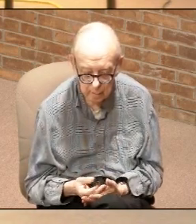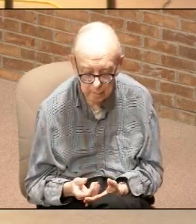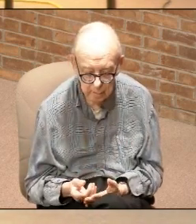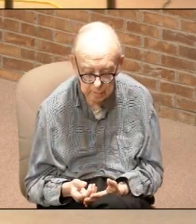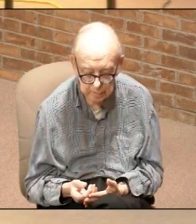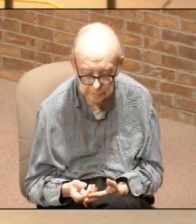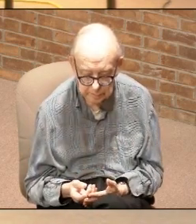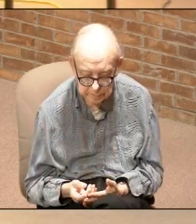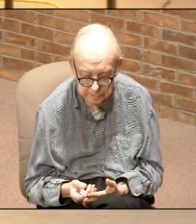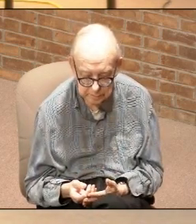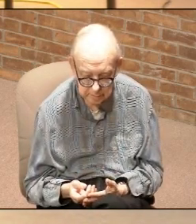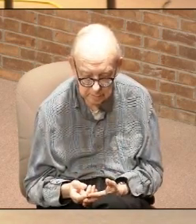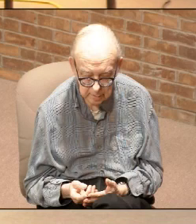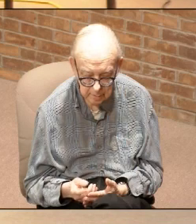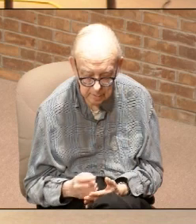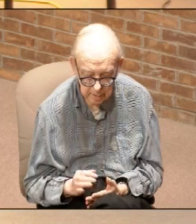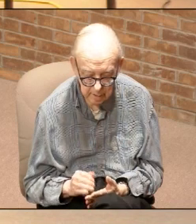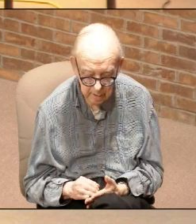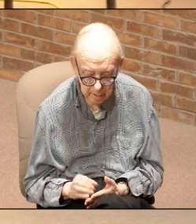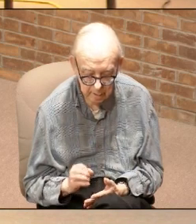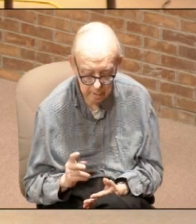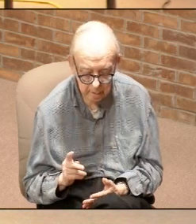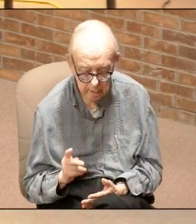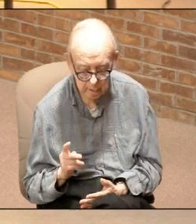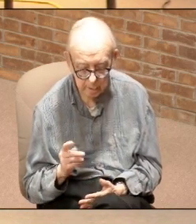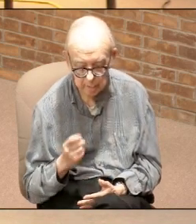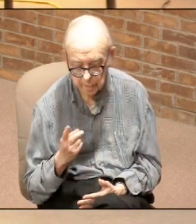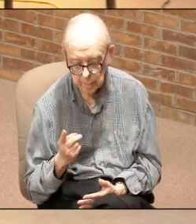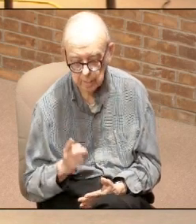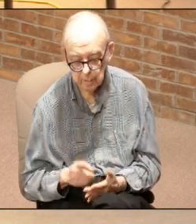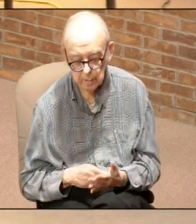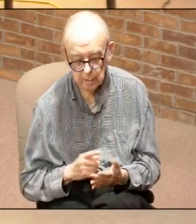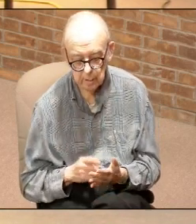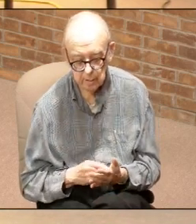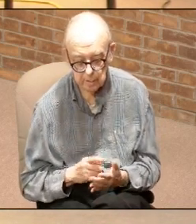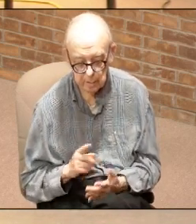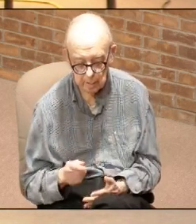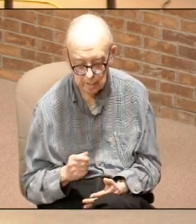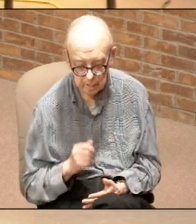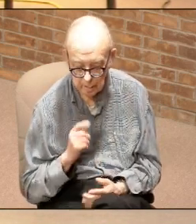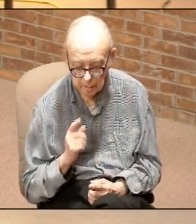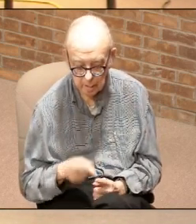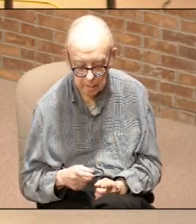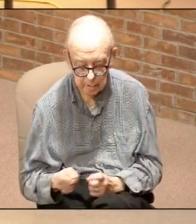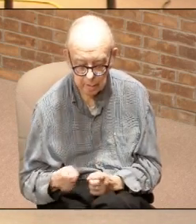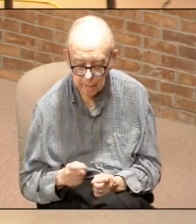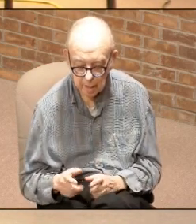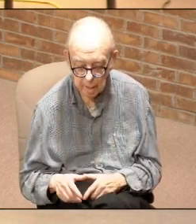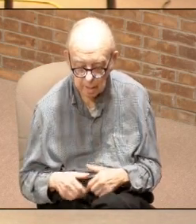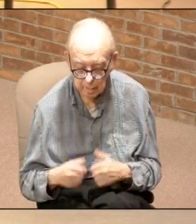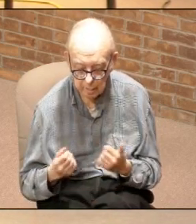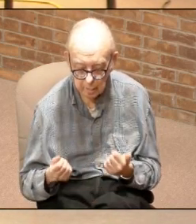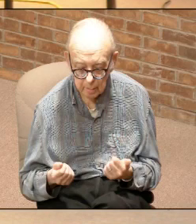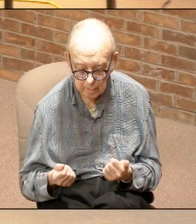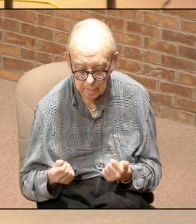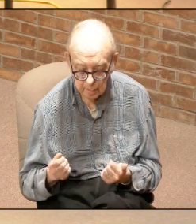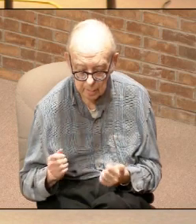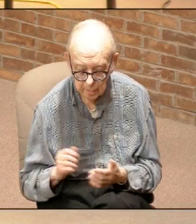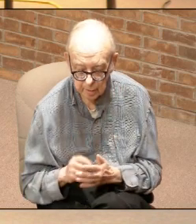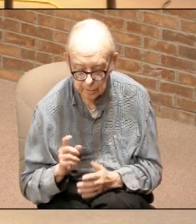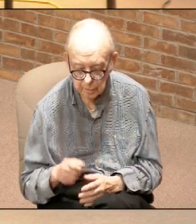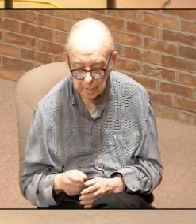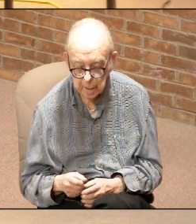it's it's okay to understand sometimes that you're not you can't handle money that you need help